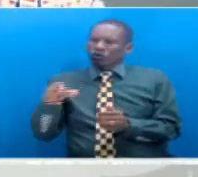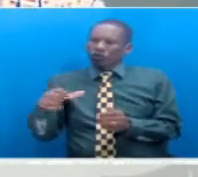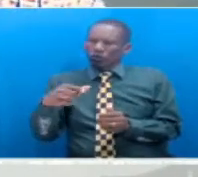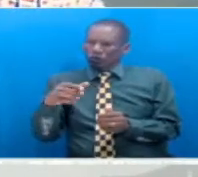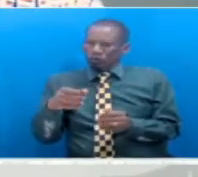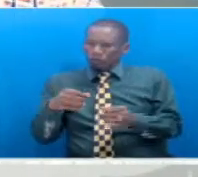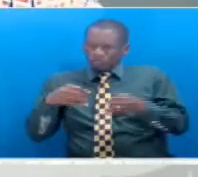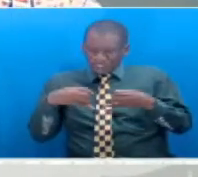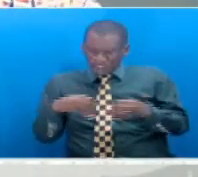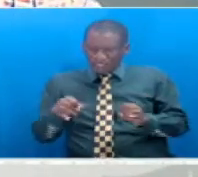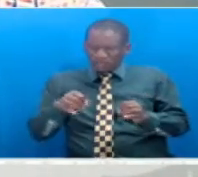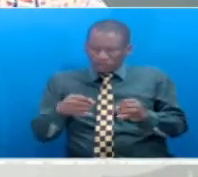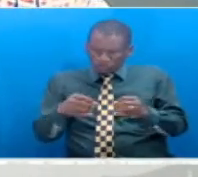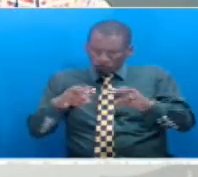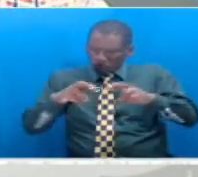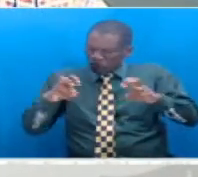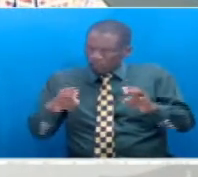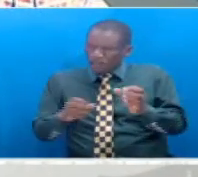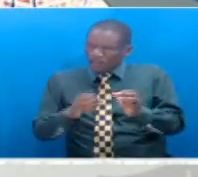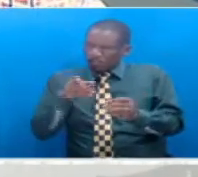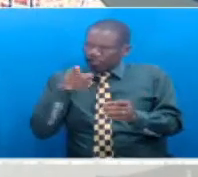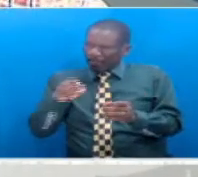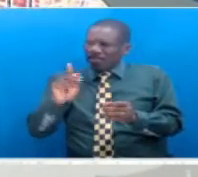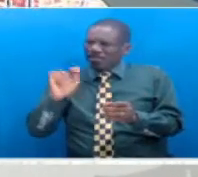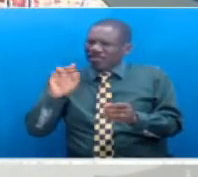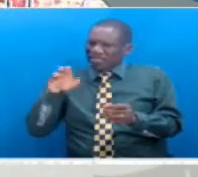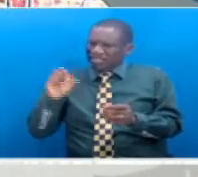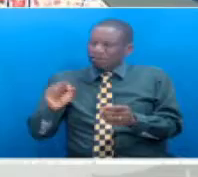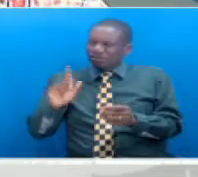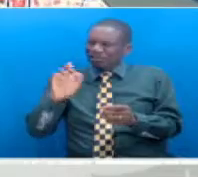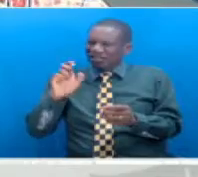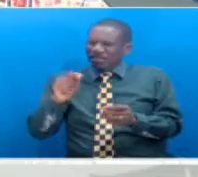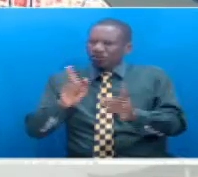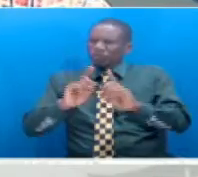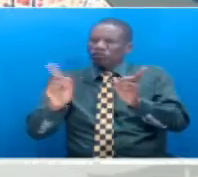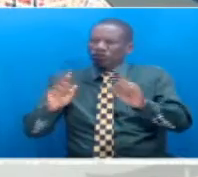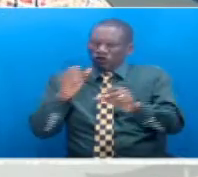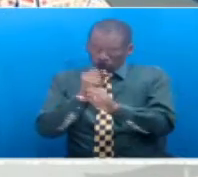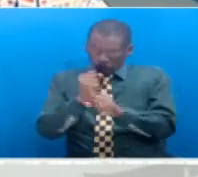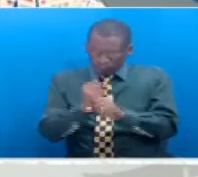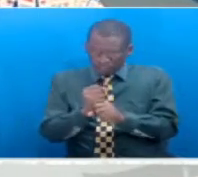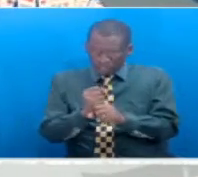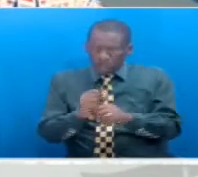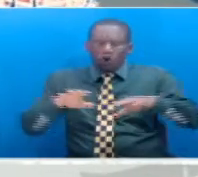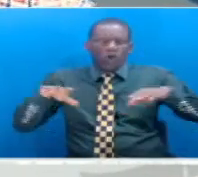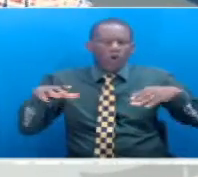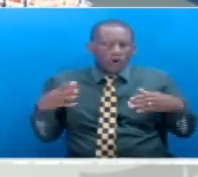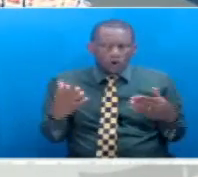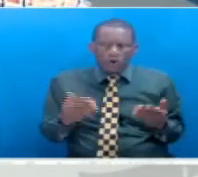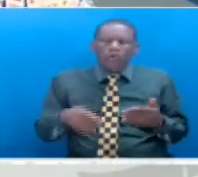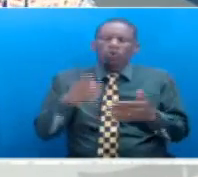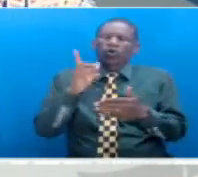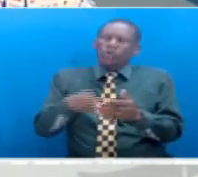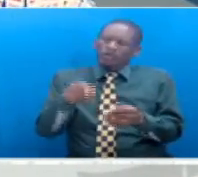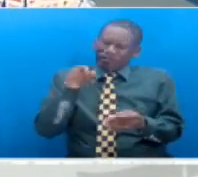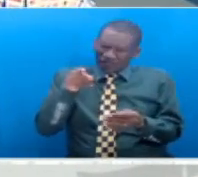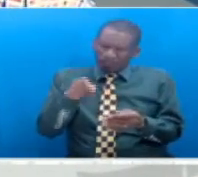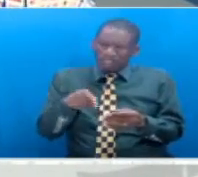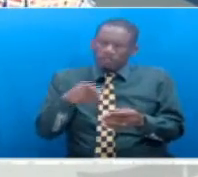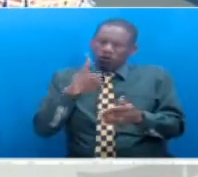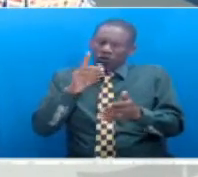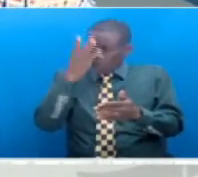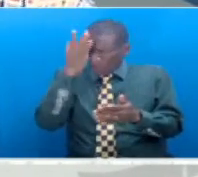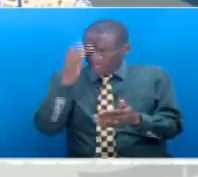we try to find out, is it the KIMS kit that is not working, or what is it that is